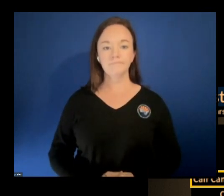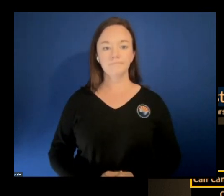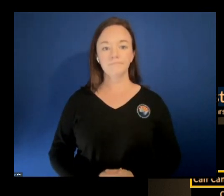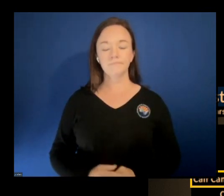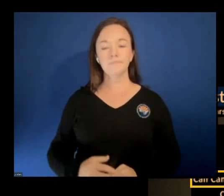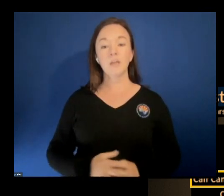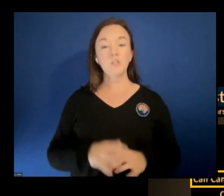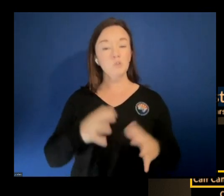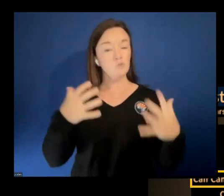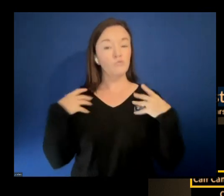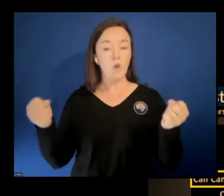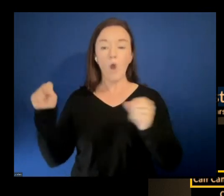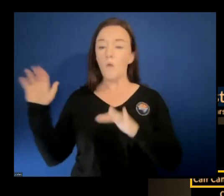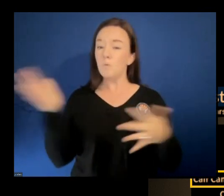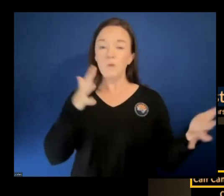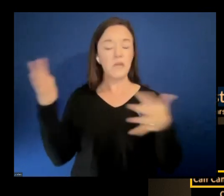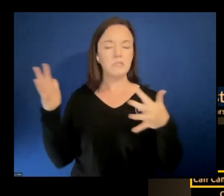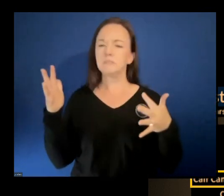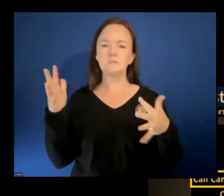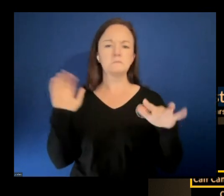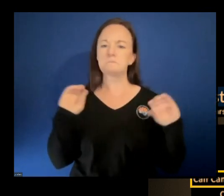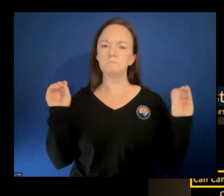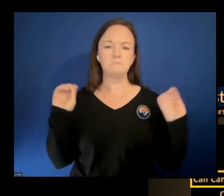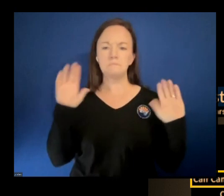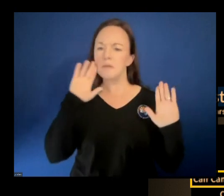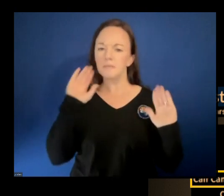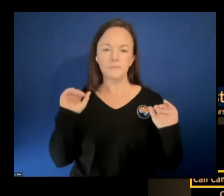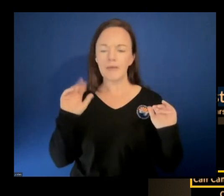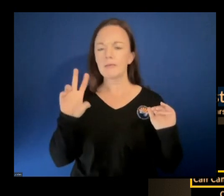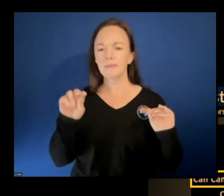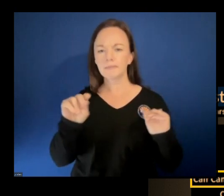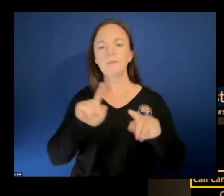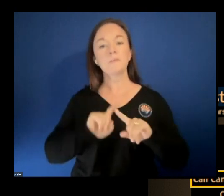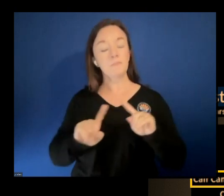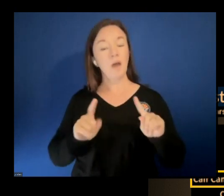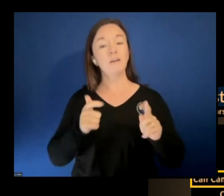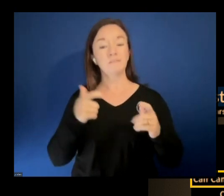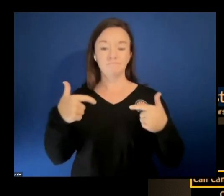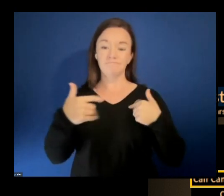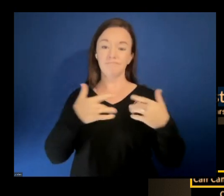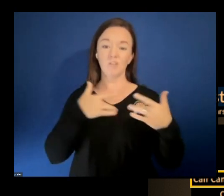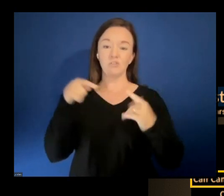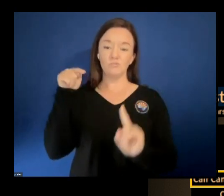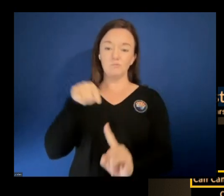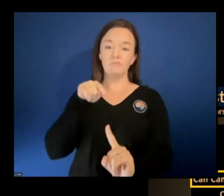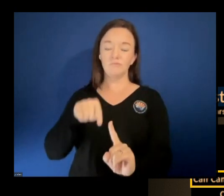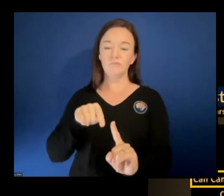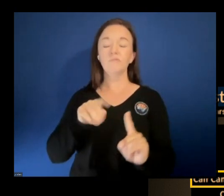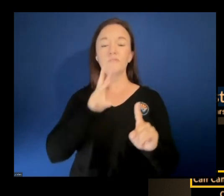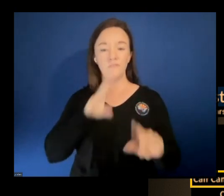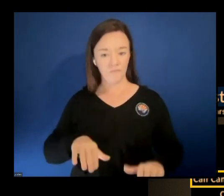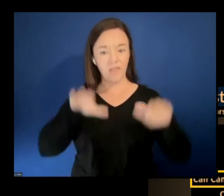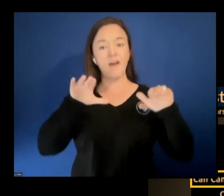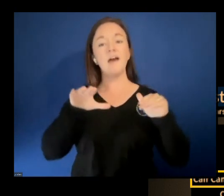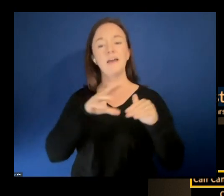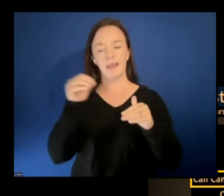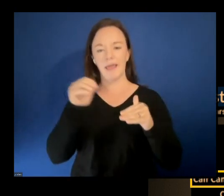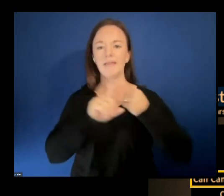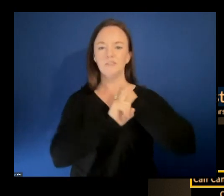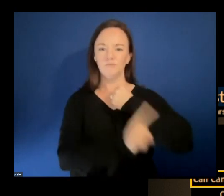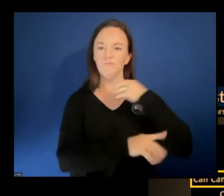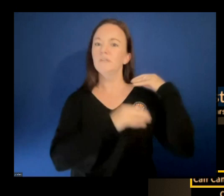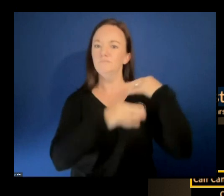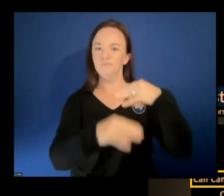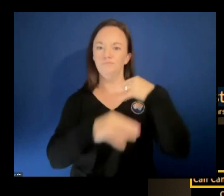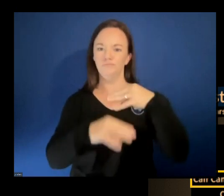strong winds to impact the fire, but the main concern will be flash flooding and debris flows as we start going into